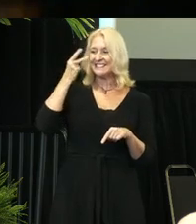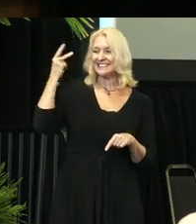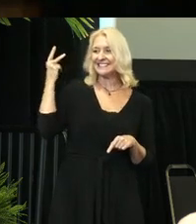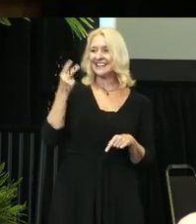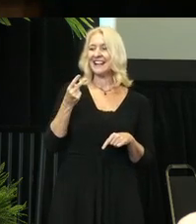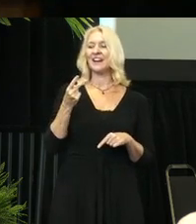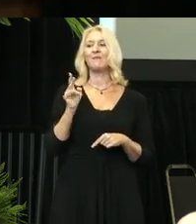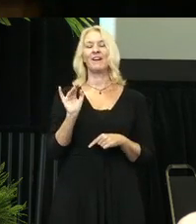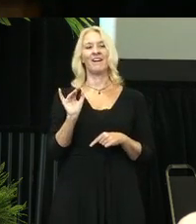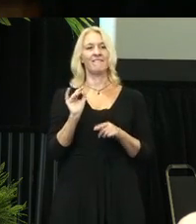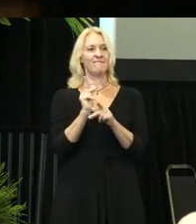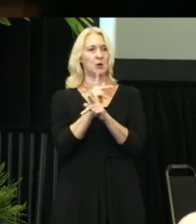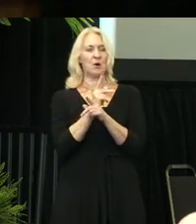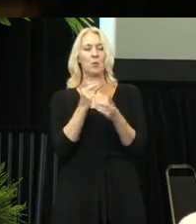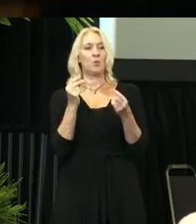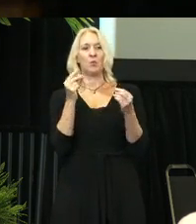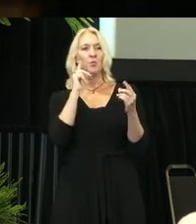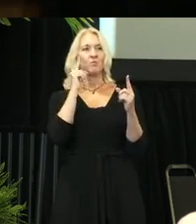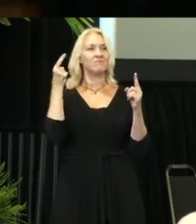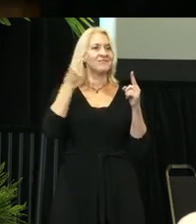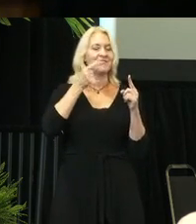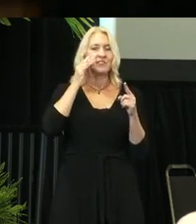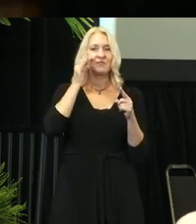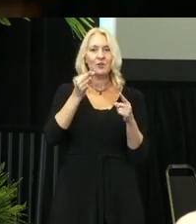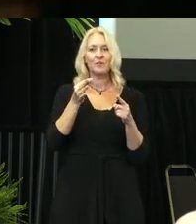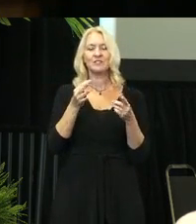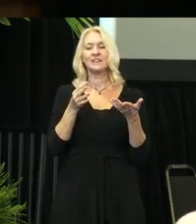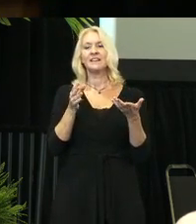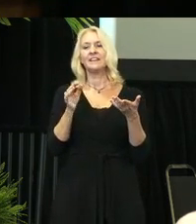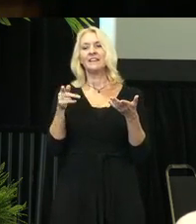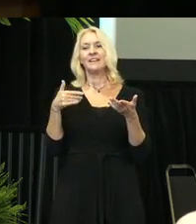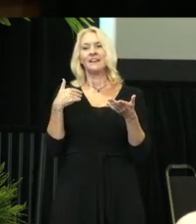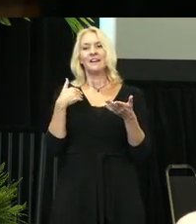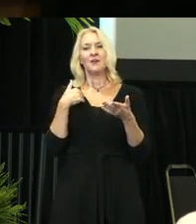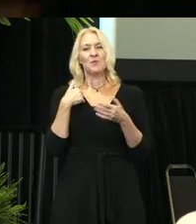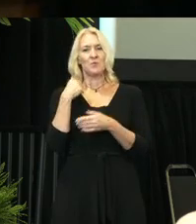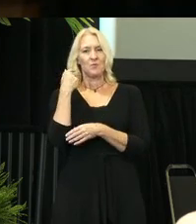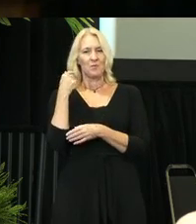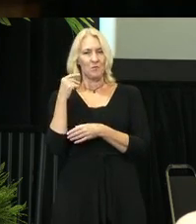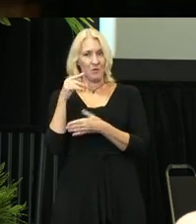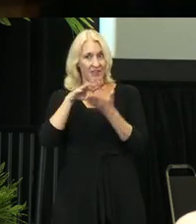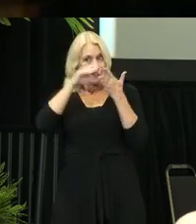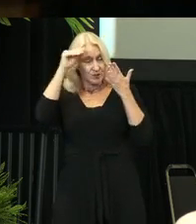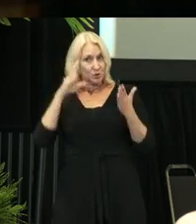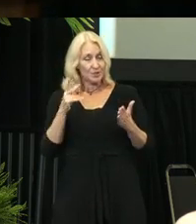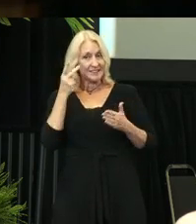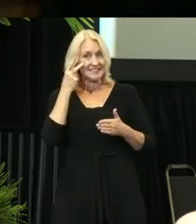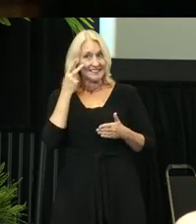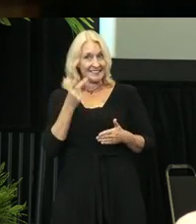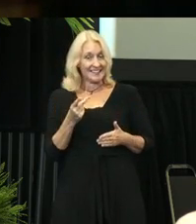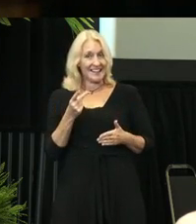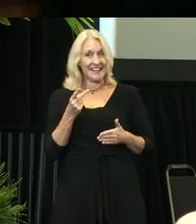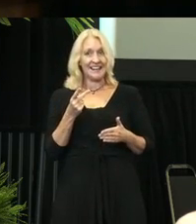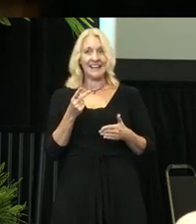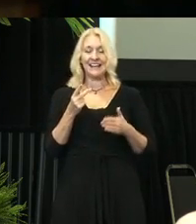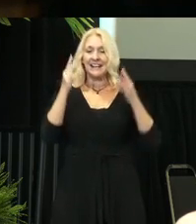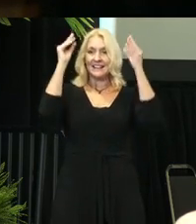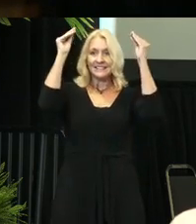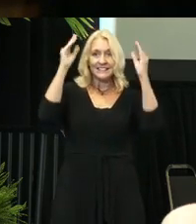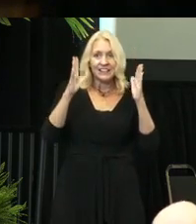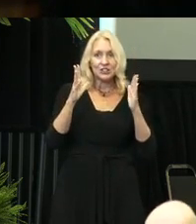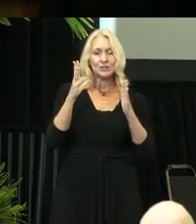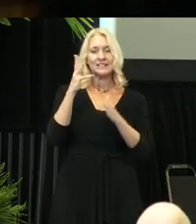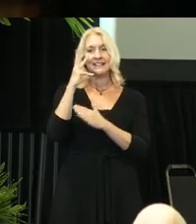they may have of a community college, we're now a state college, but then when they see the expertise, the